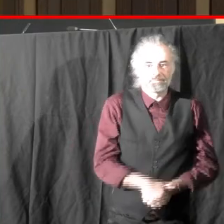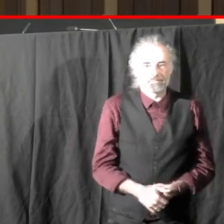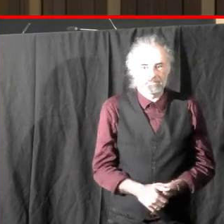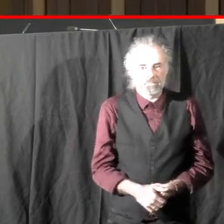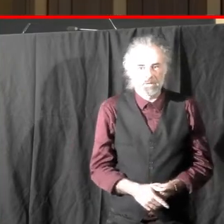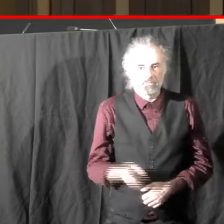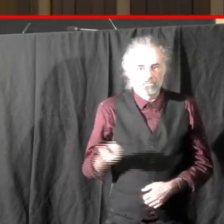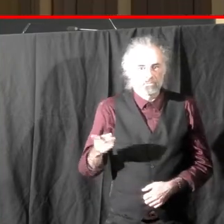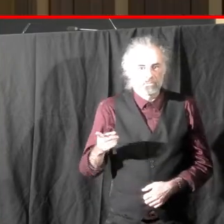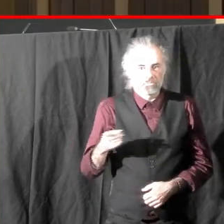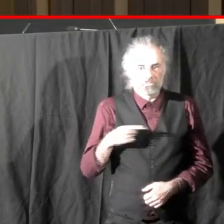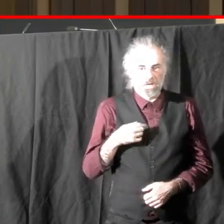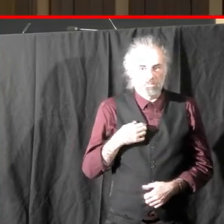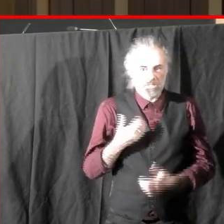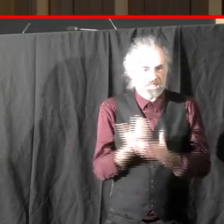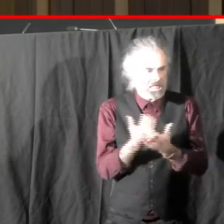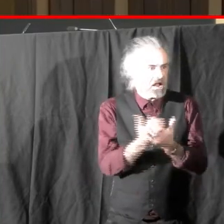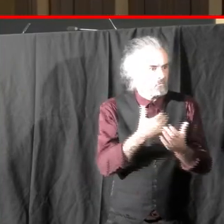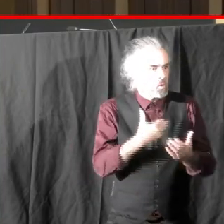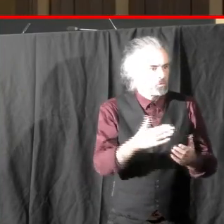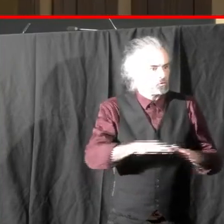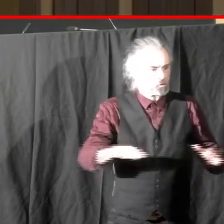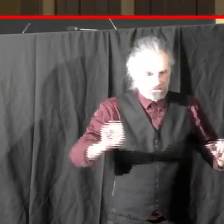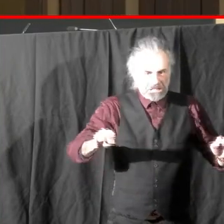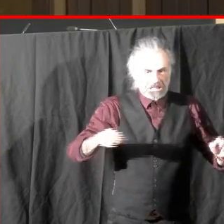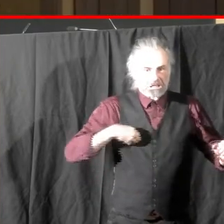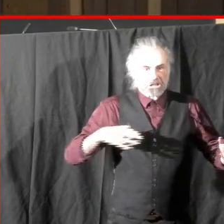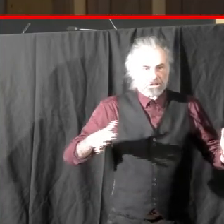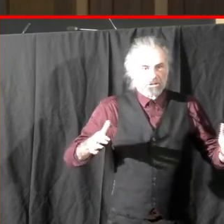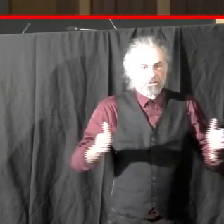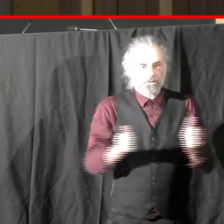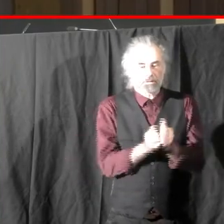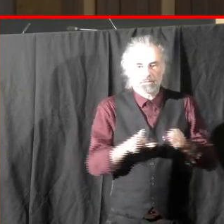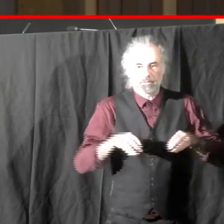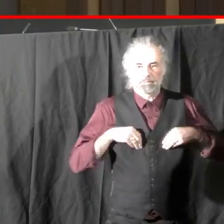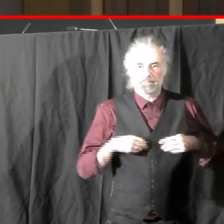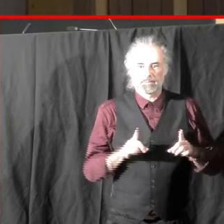Maybe it's going to save more kids in this town, then yes, all right.